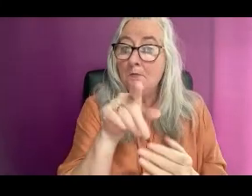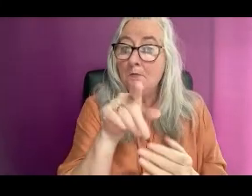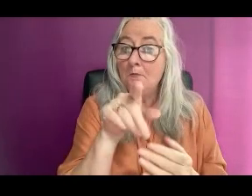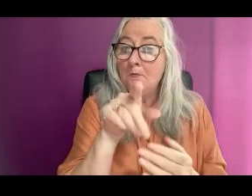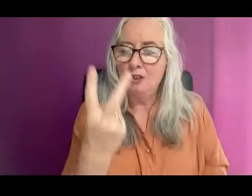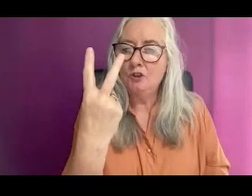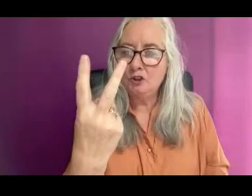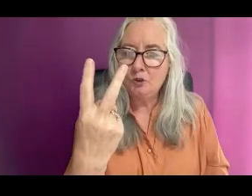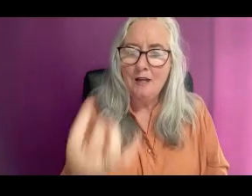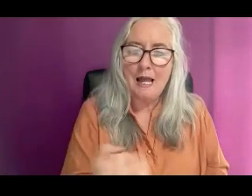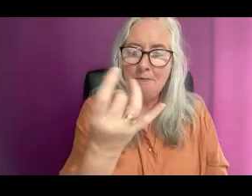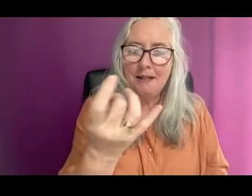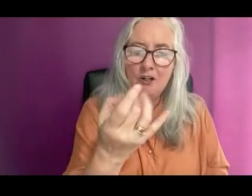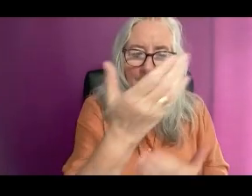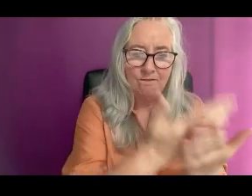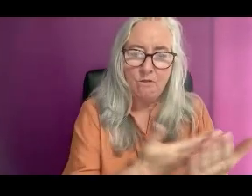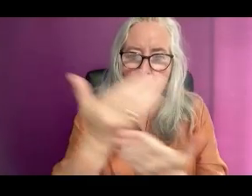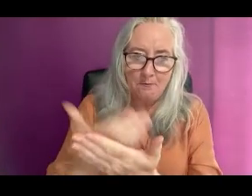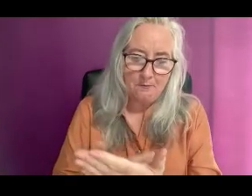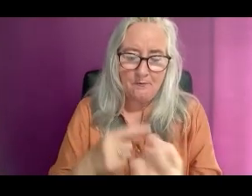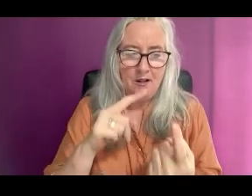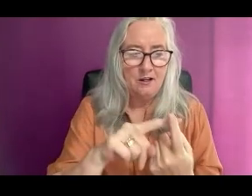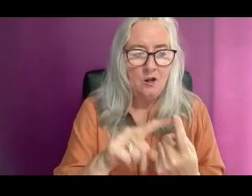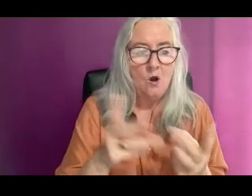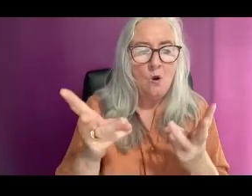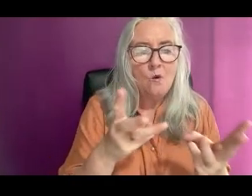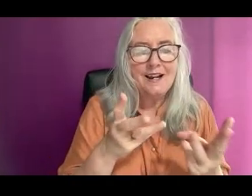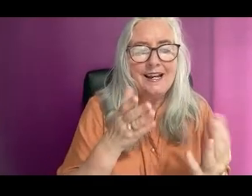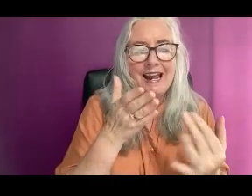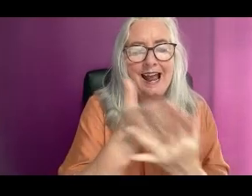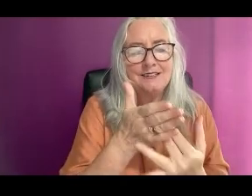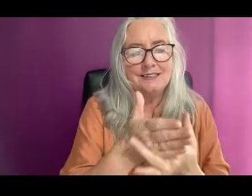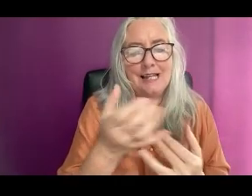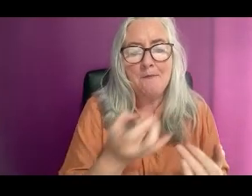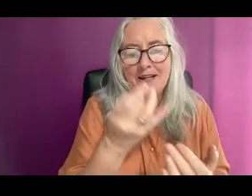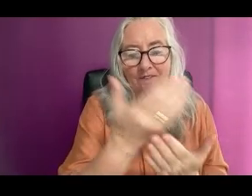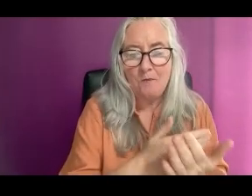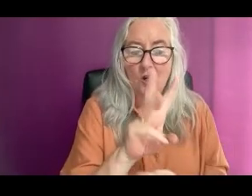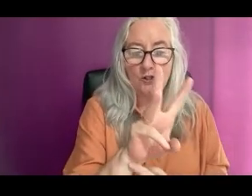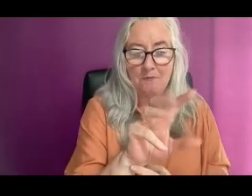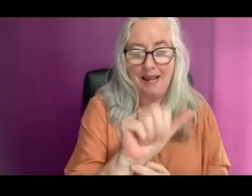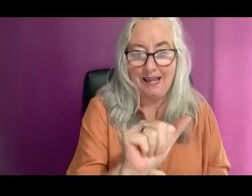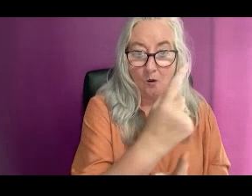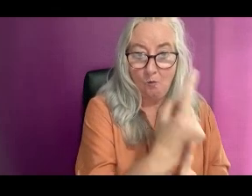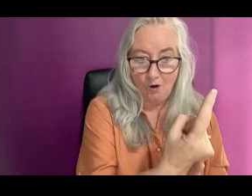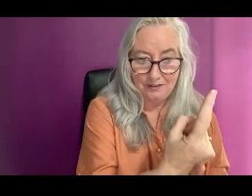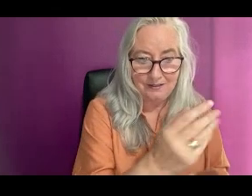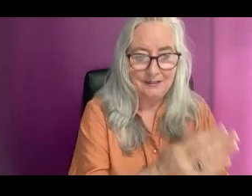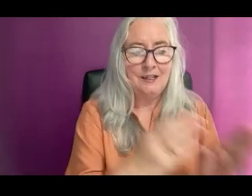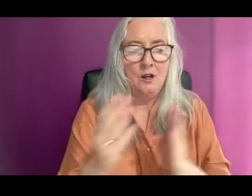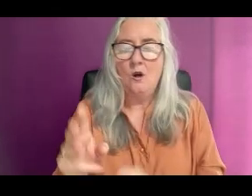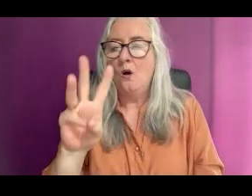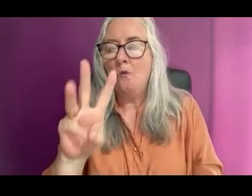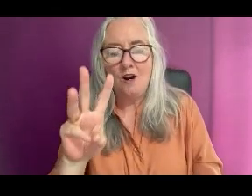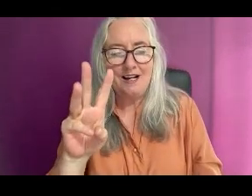application forms. One which is called the Work and Access application form. We know it as WA1. And then the Work and Access